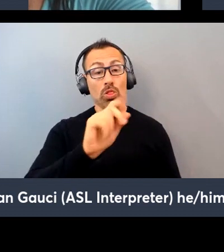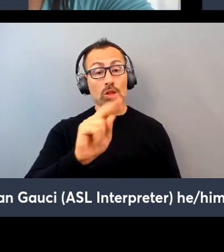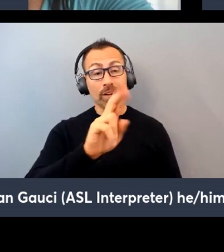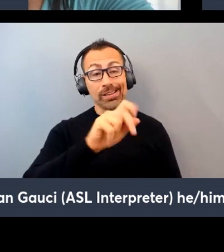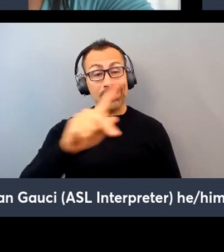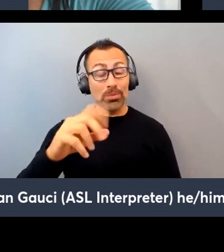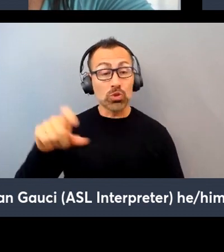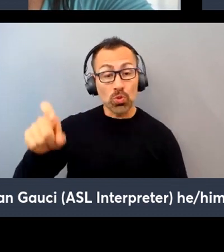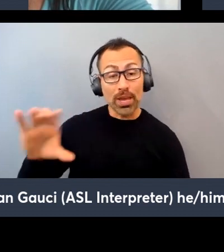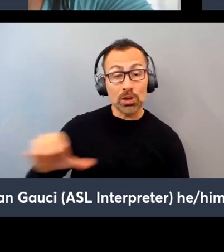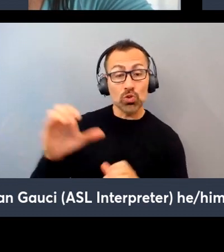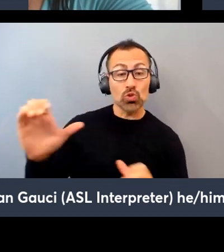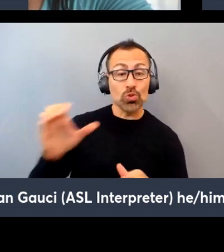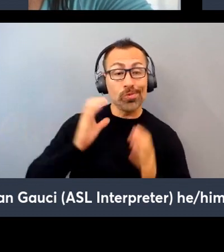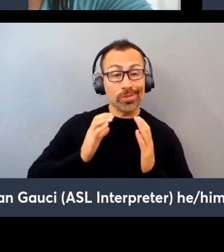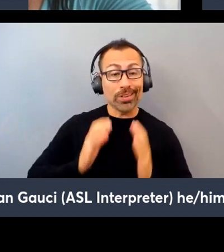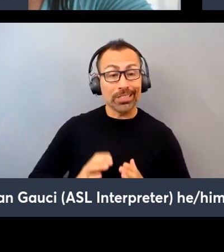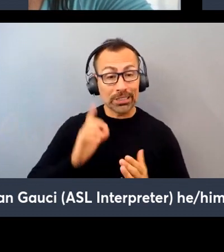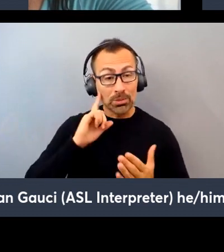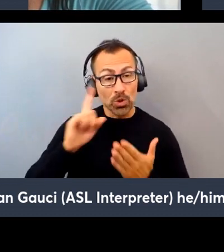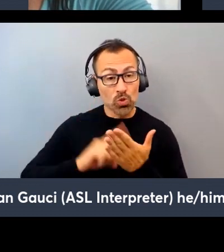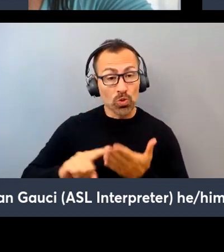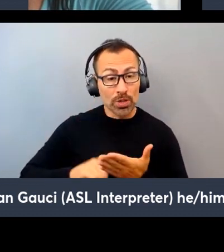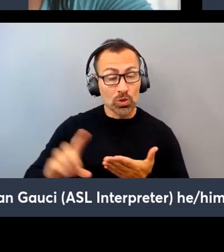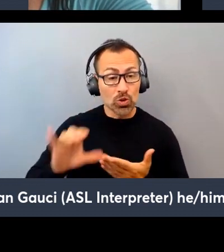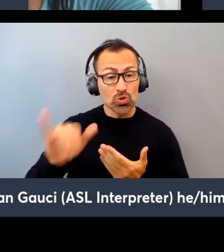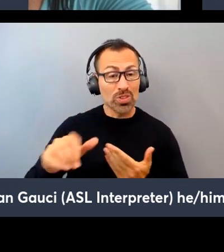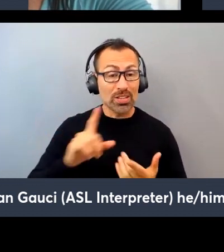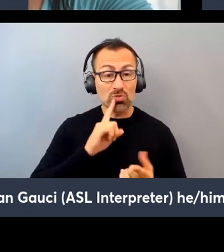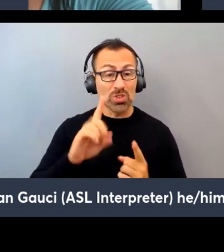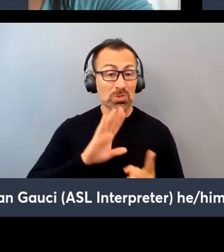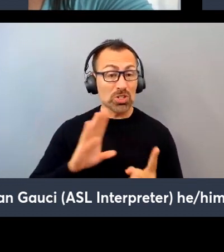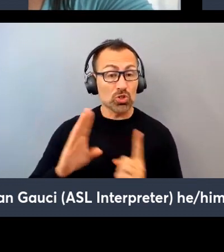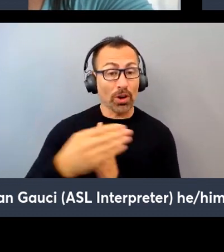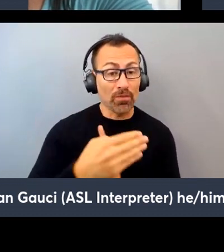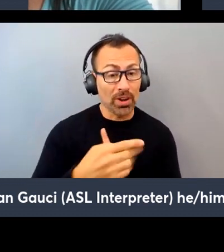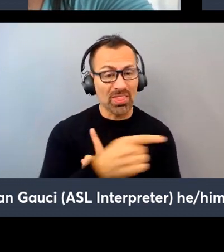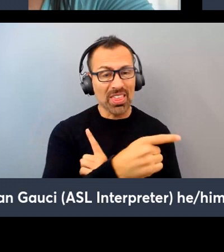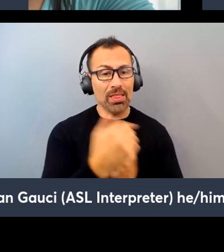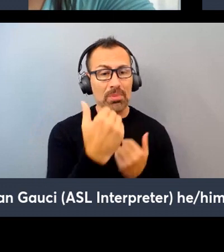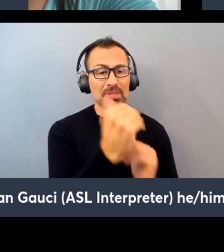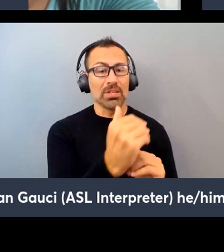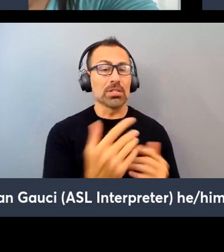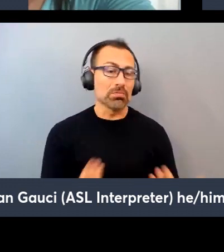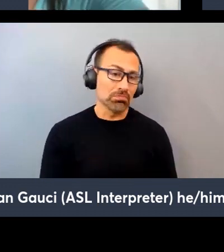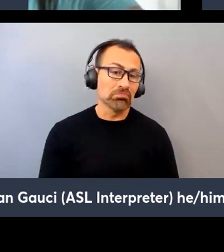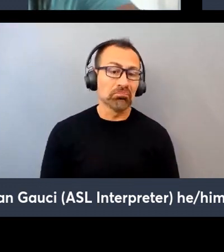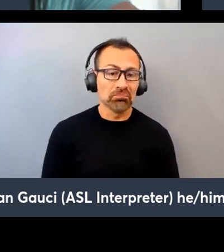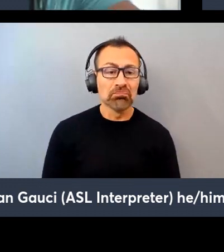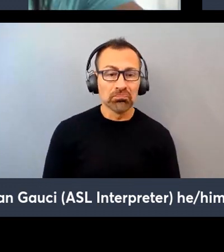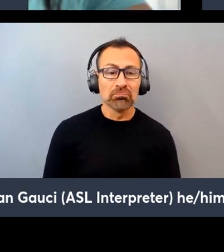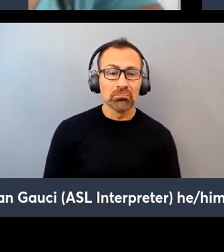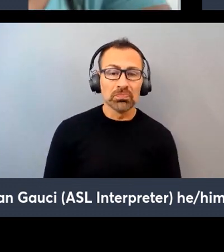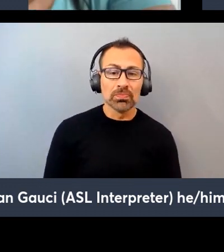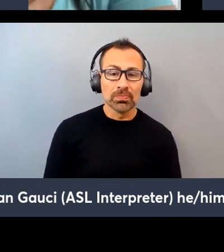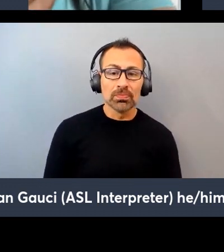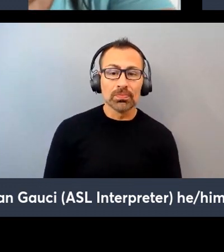that, and just kind of circumvent that limitation that is there at the moment.